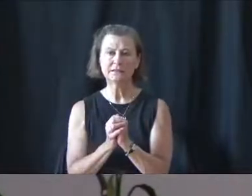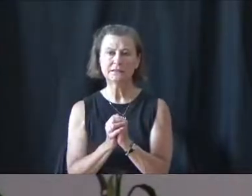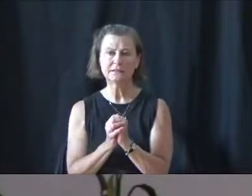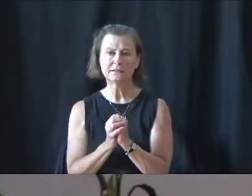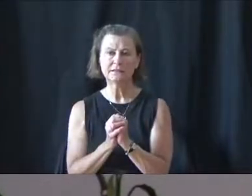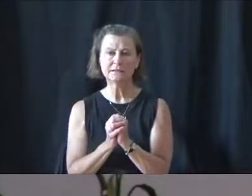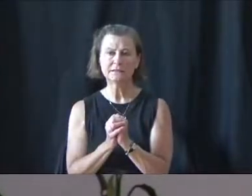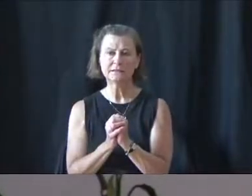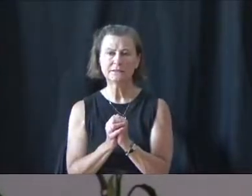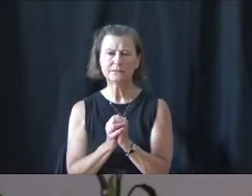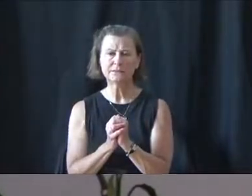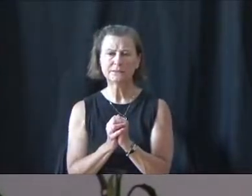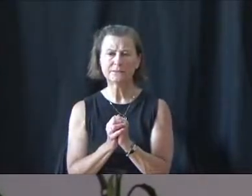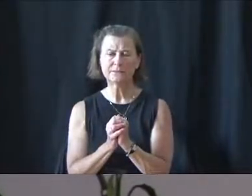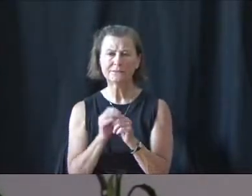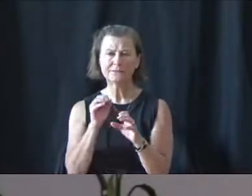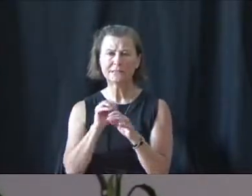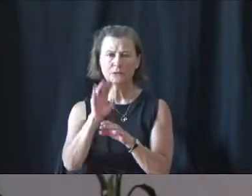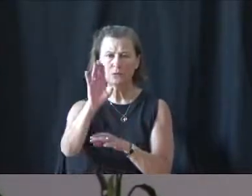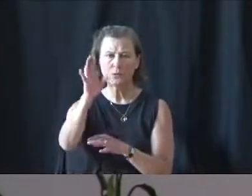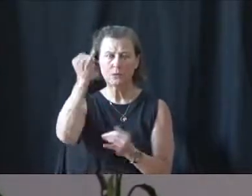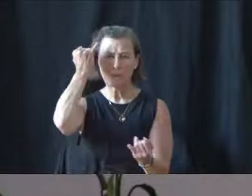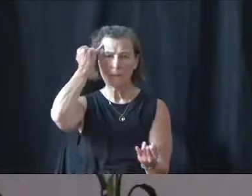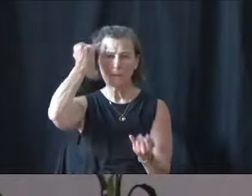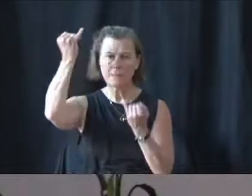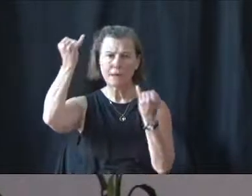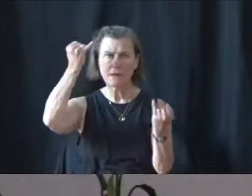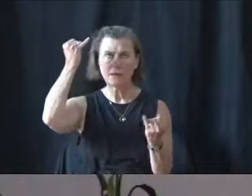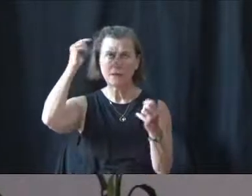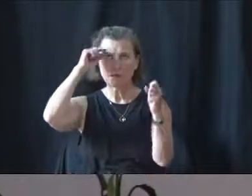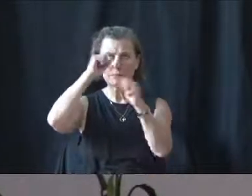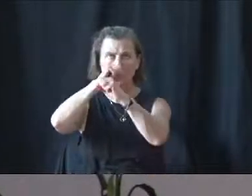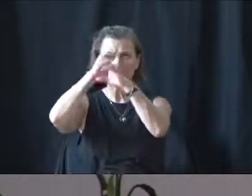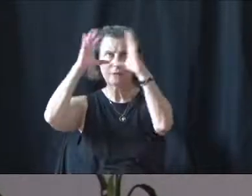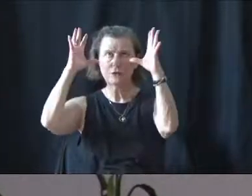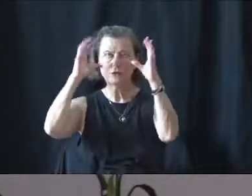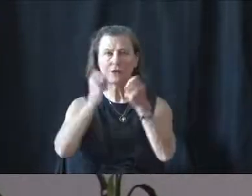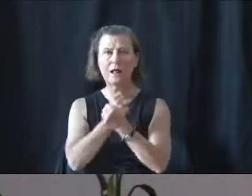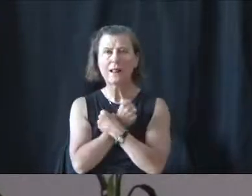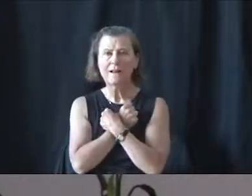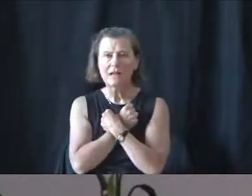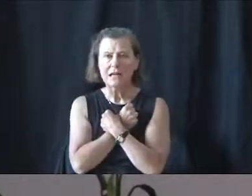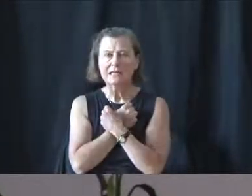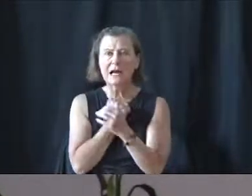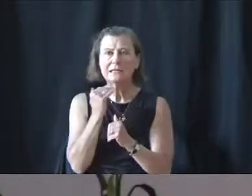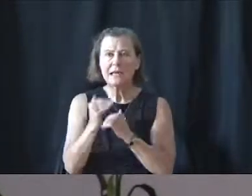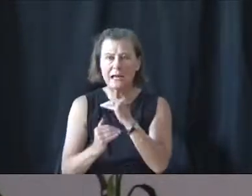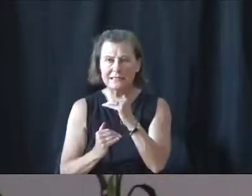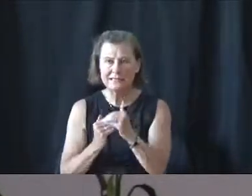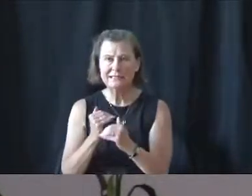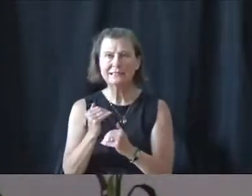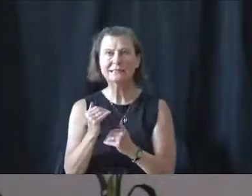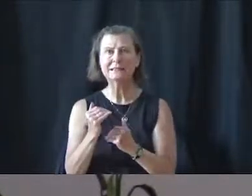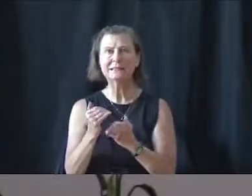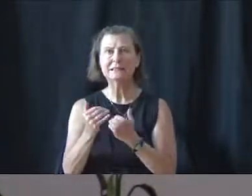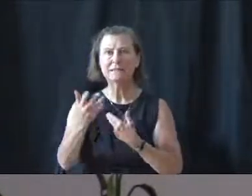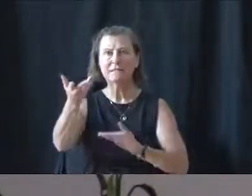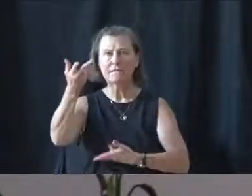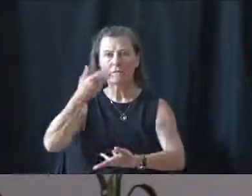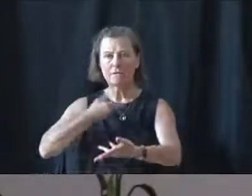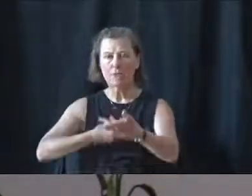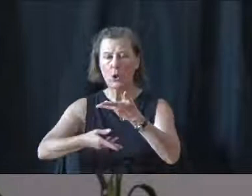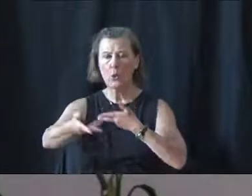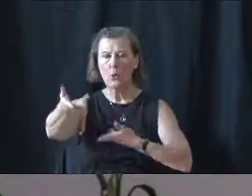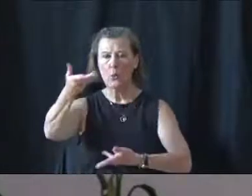And in your imagination, picture loving kindness flowing from your